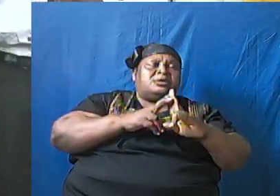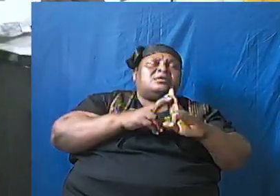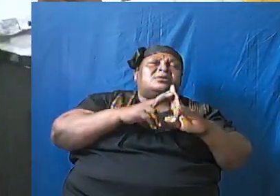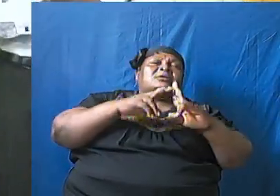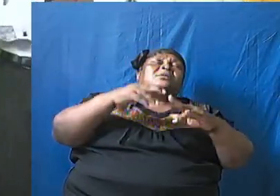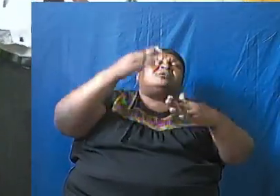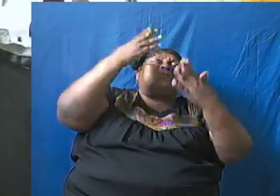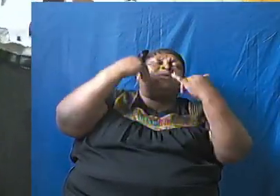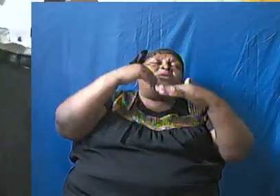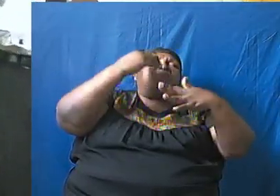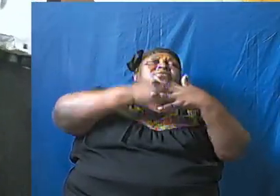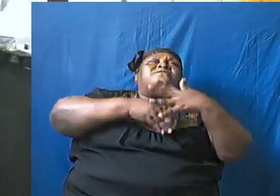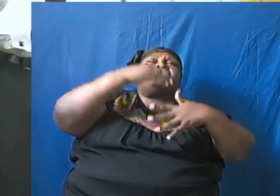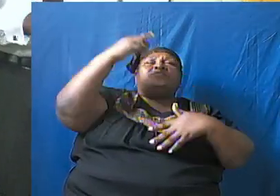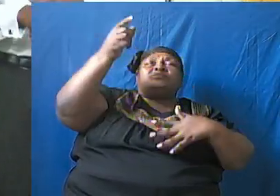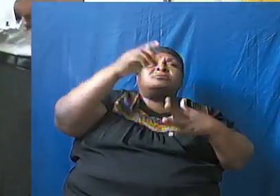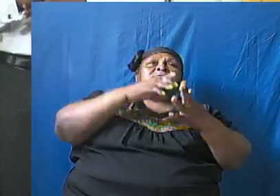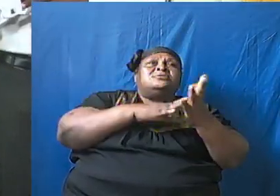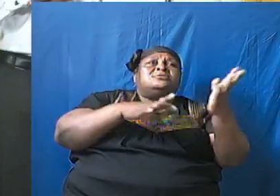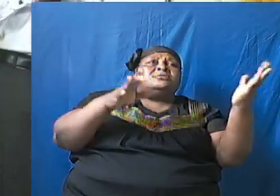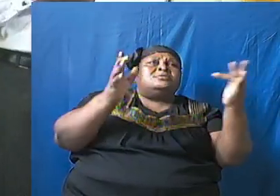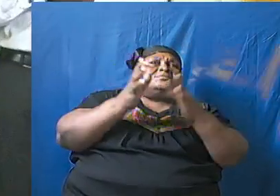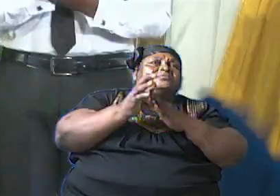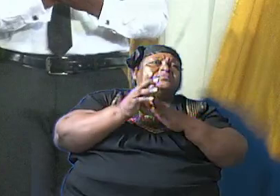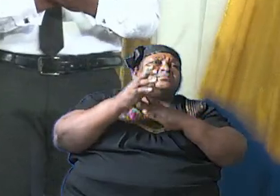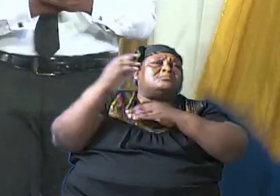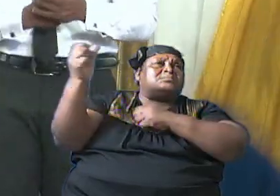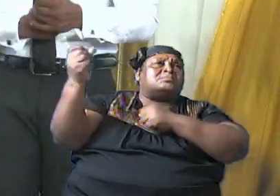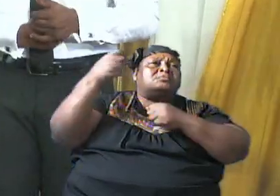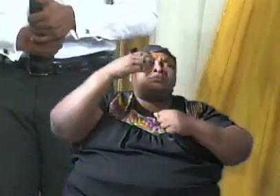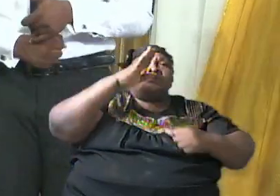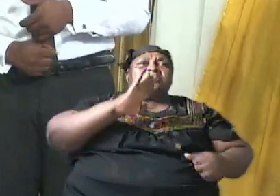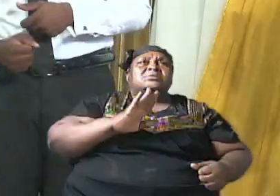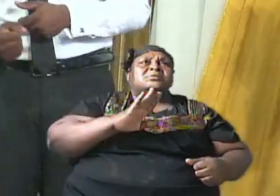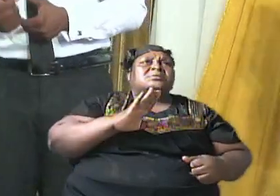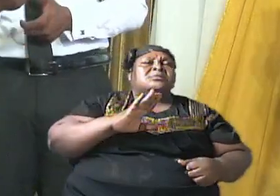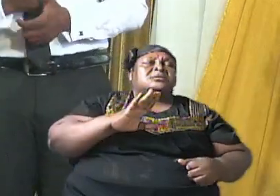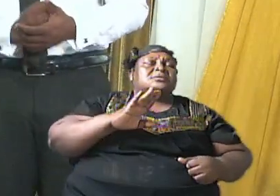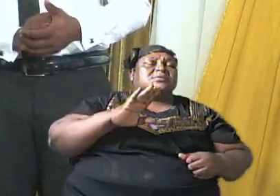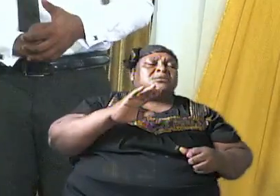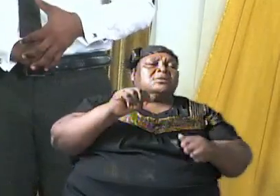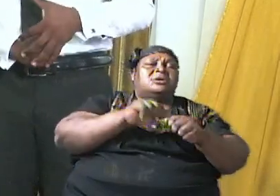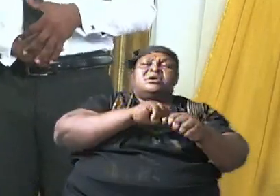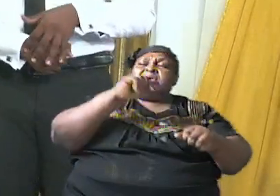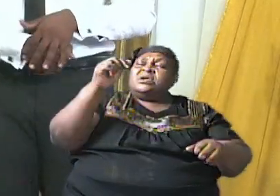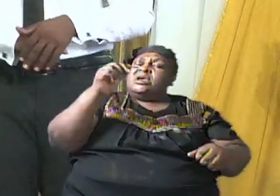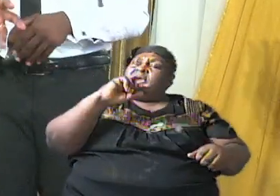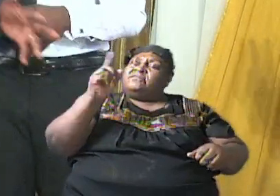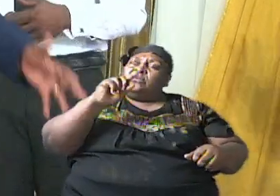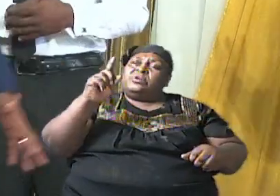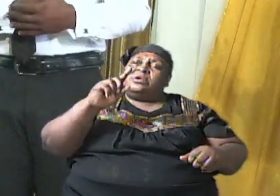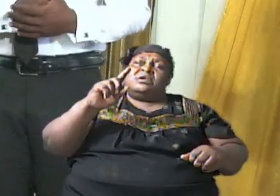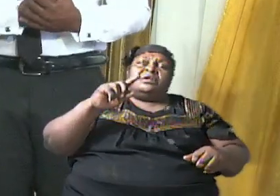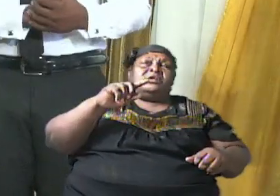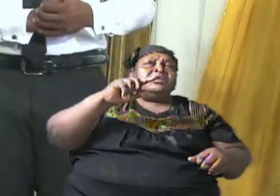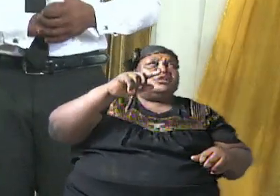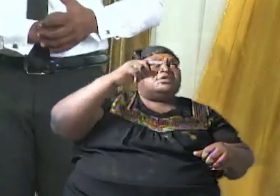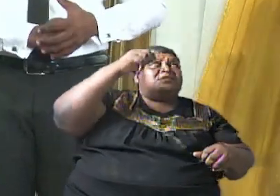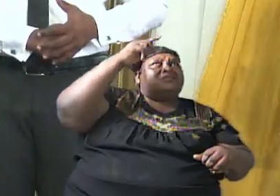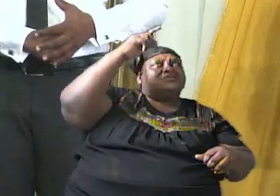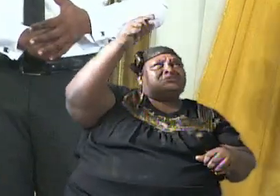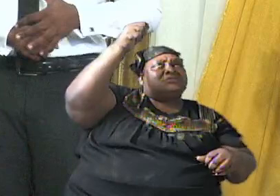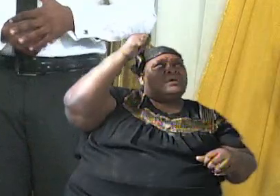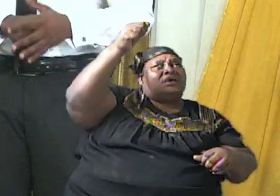We come before you, Jesus, the Almighty God, the Omnipotent God, the self-existing